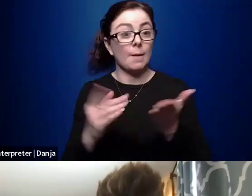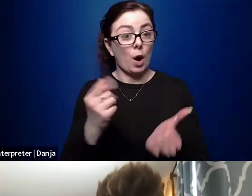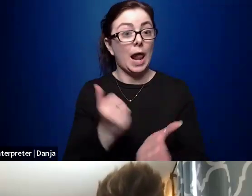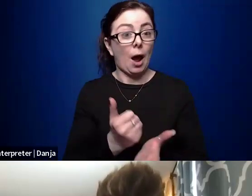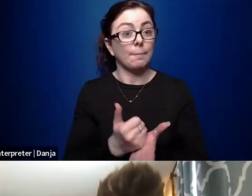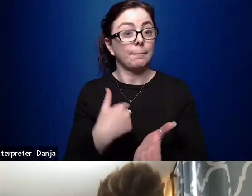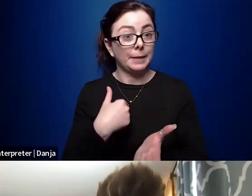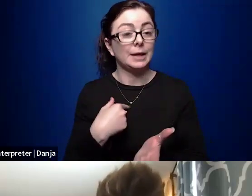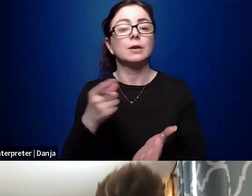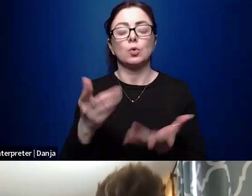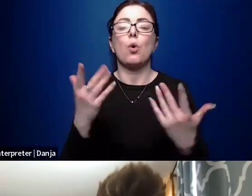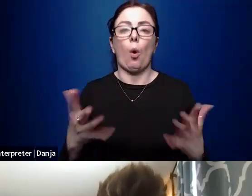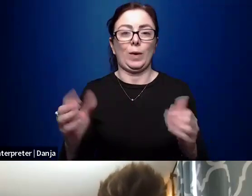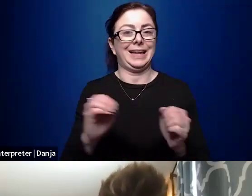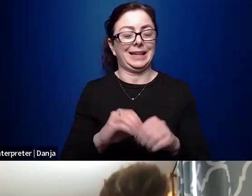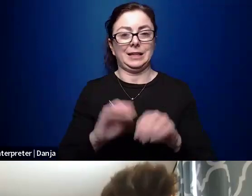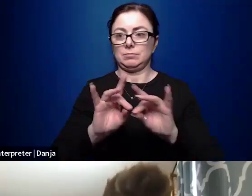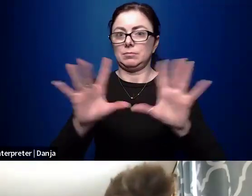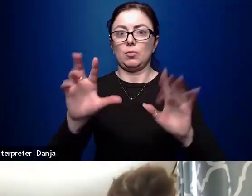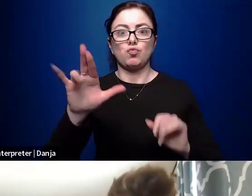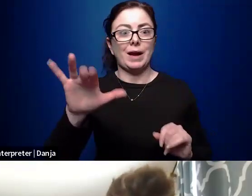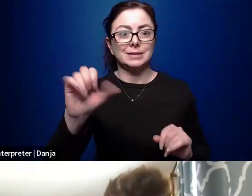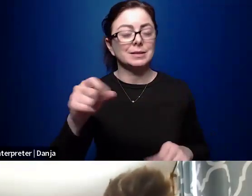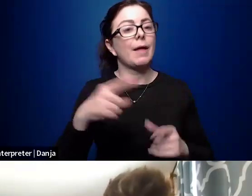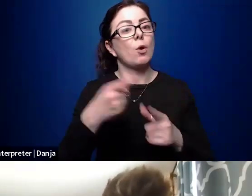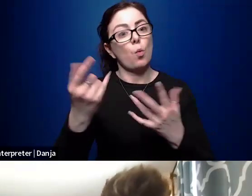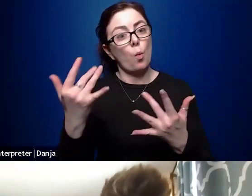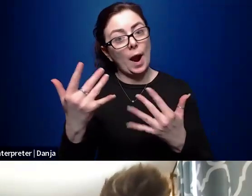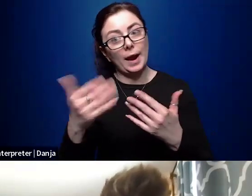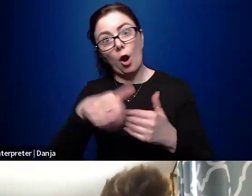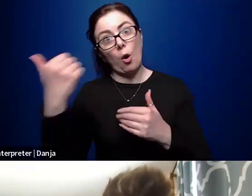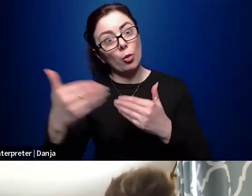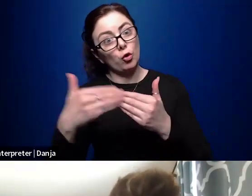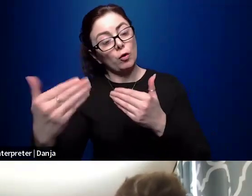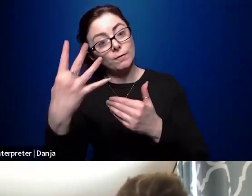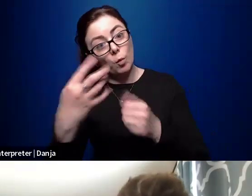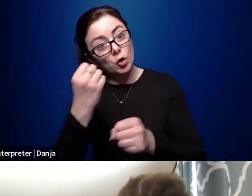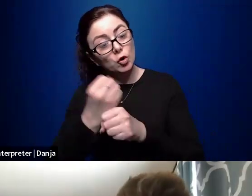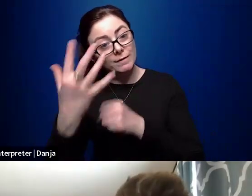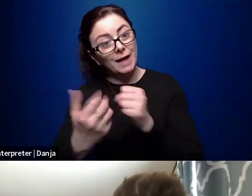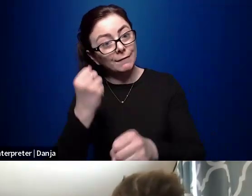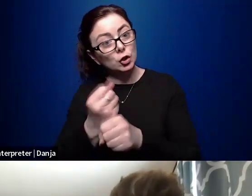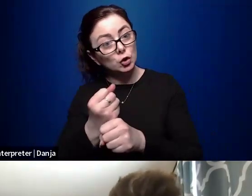in crisis. And then you're waiting 4 or 5 years after that to get in. And that's just, we need to do better.